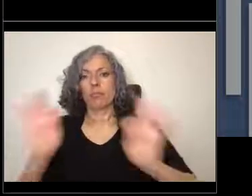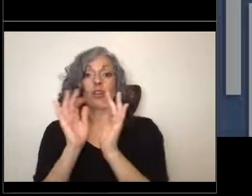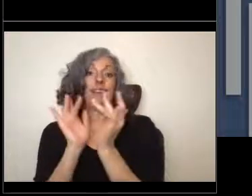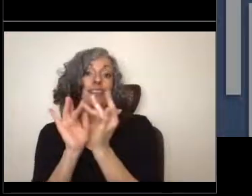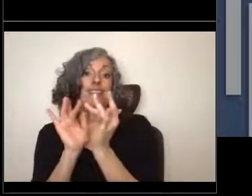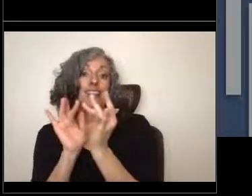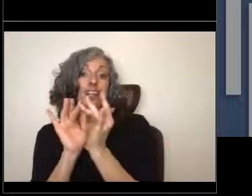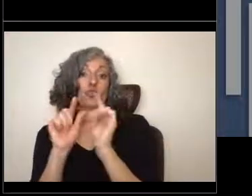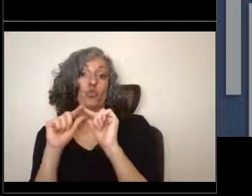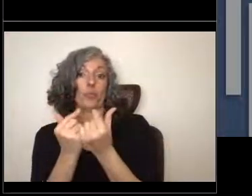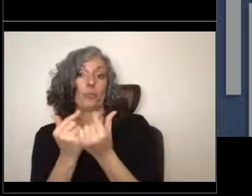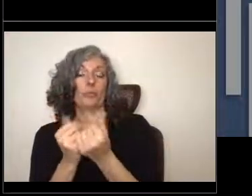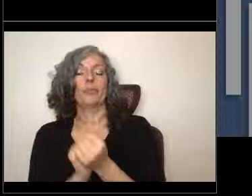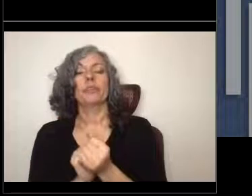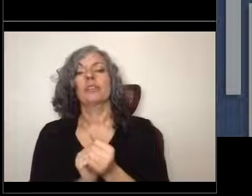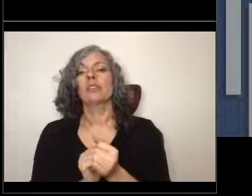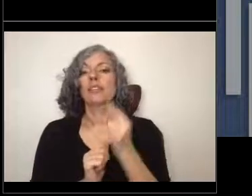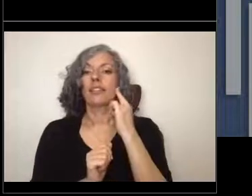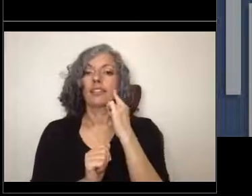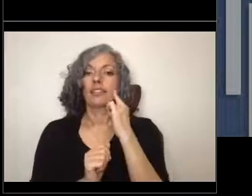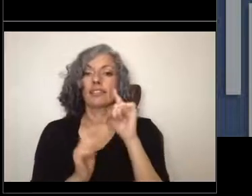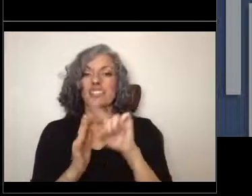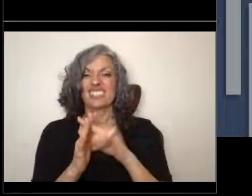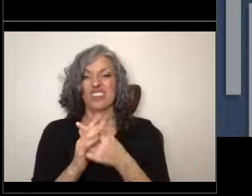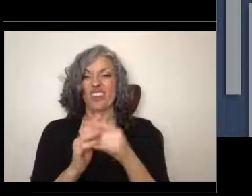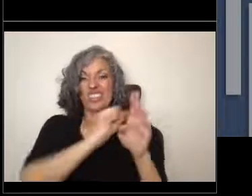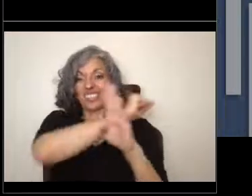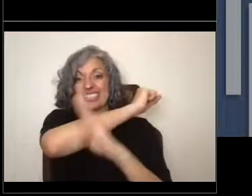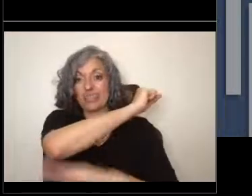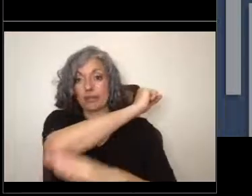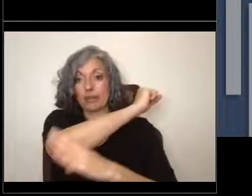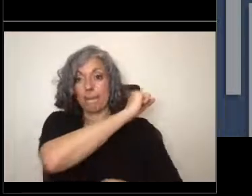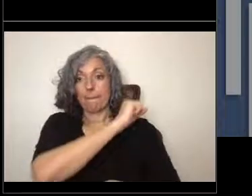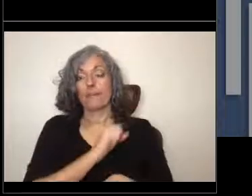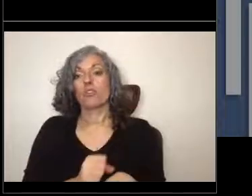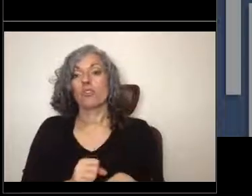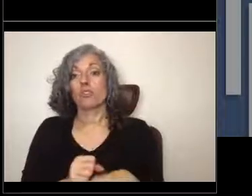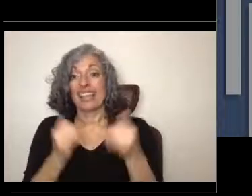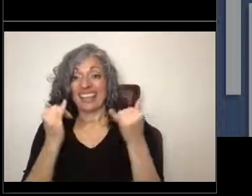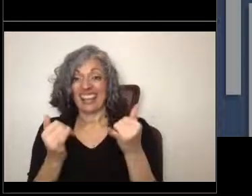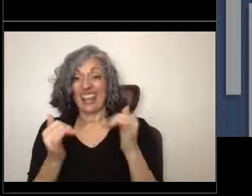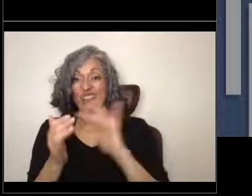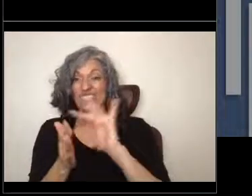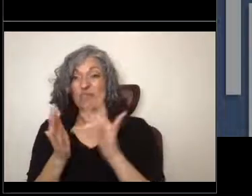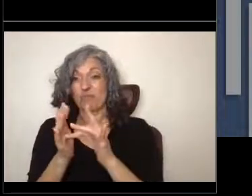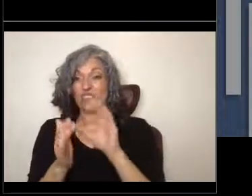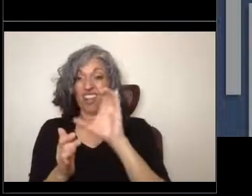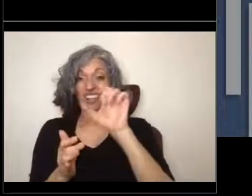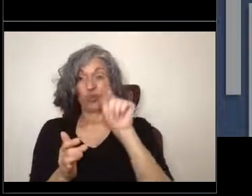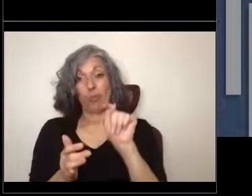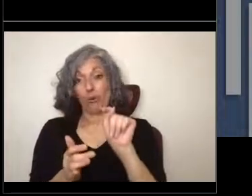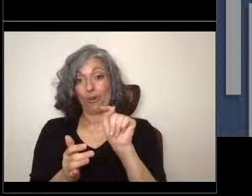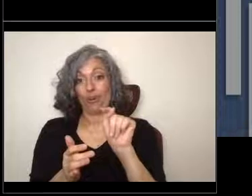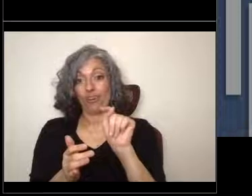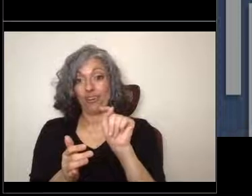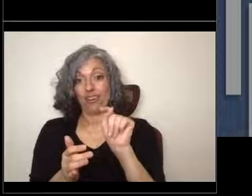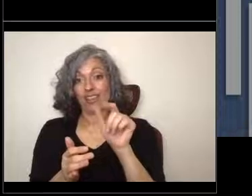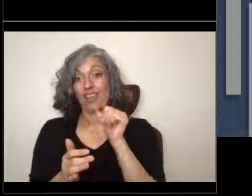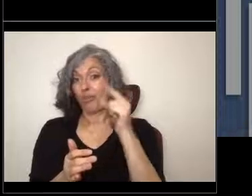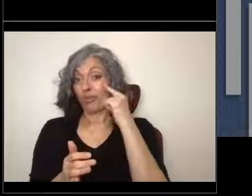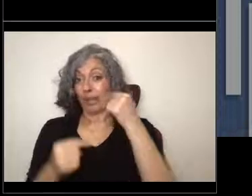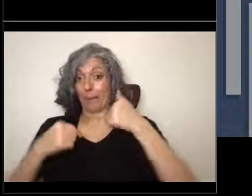outreach period, current period, started in September, and it's mid-October, and I don't think I've been contacted